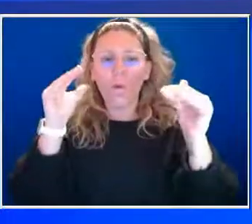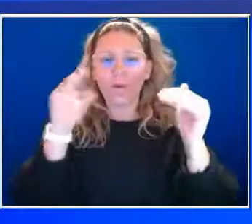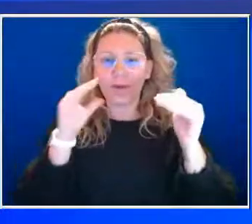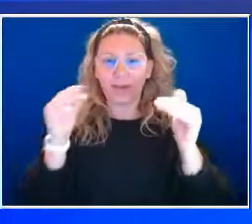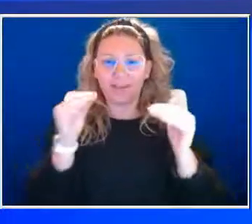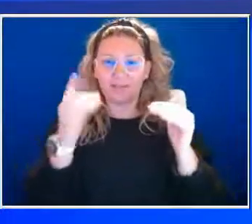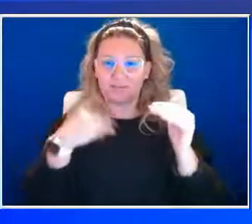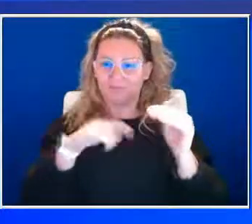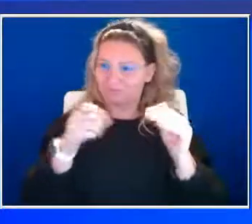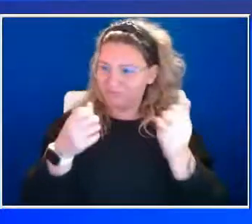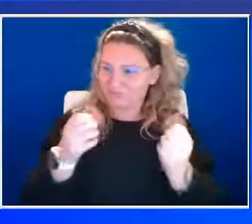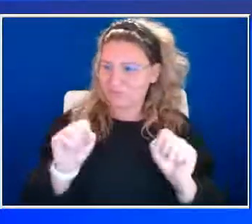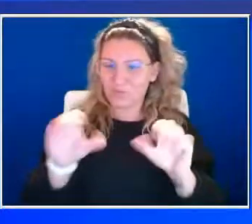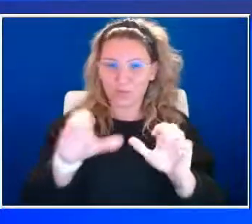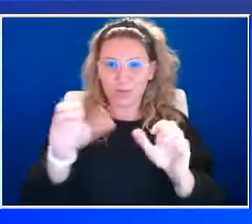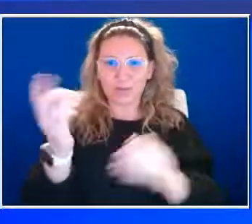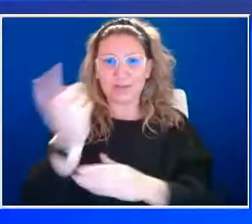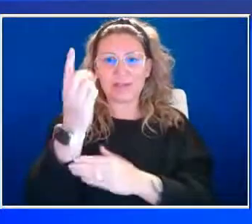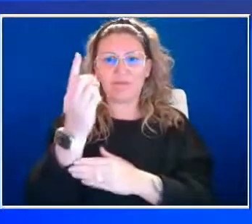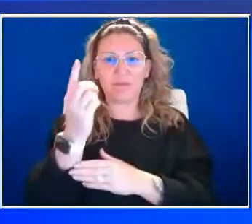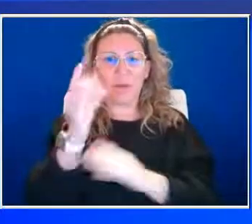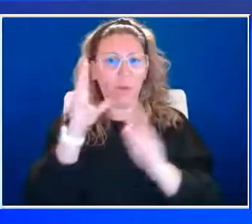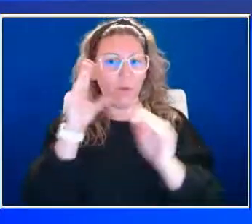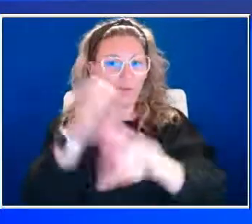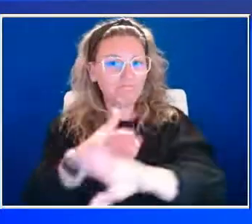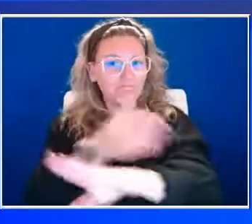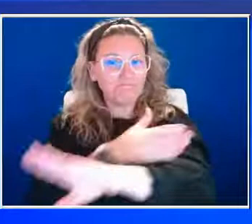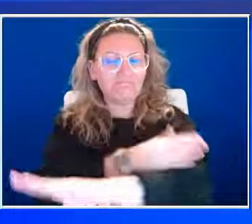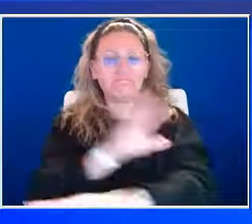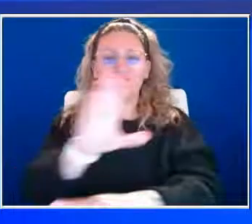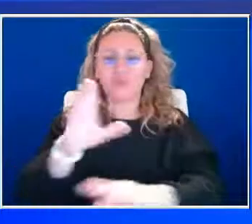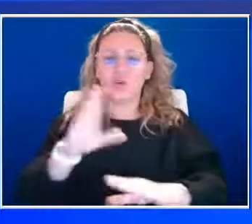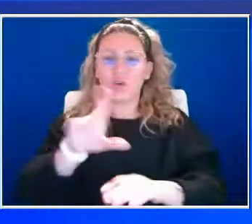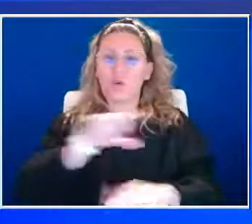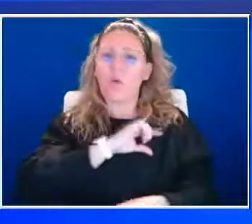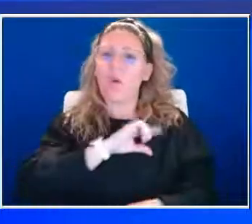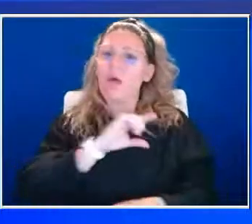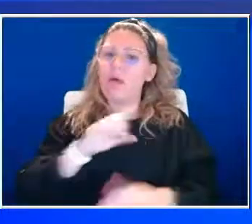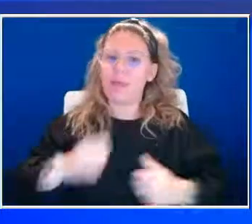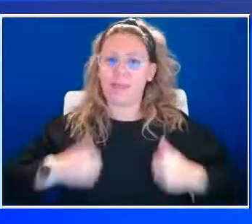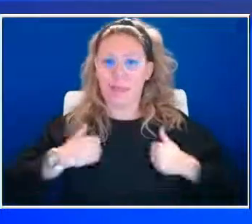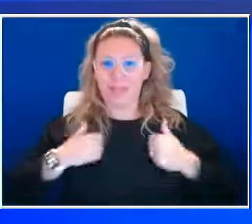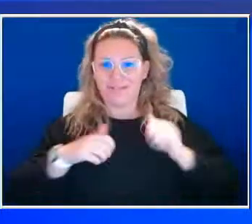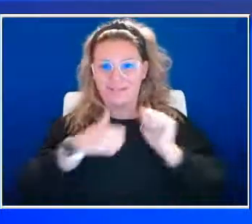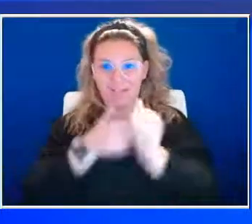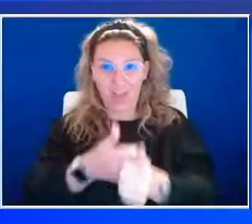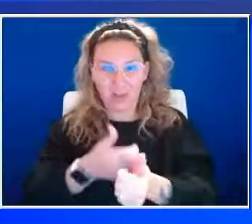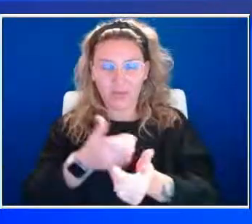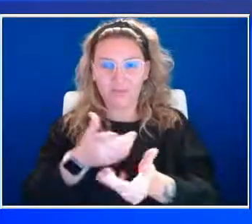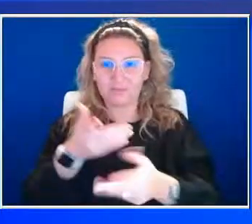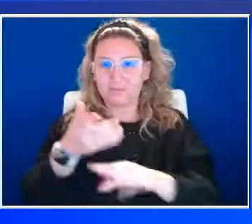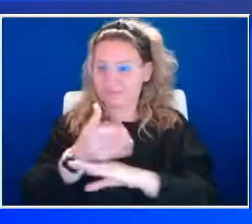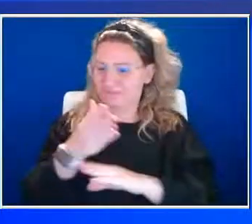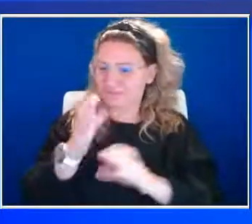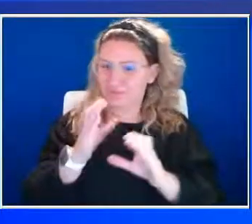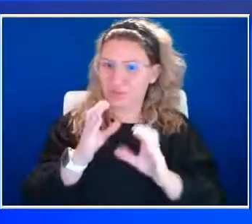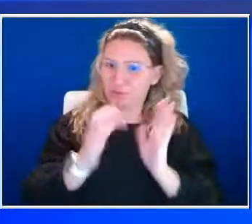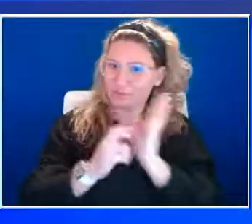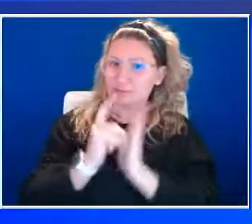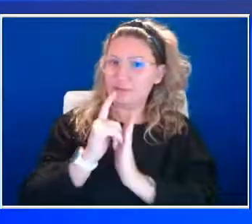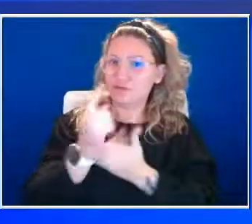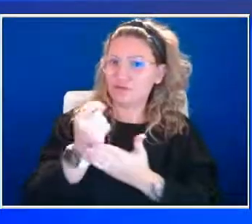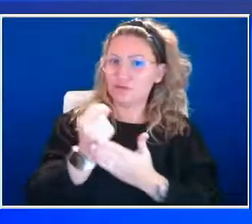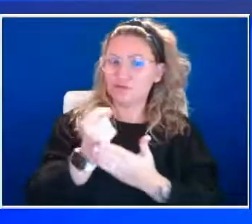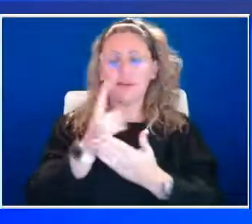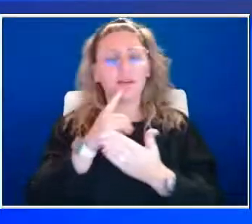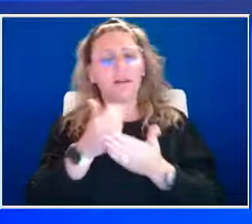do something to hopefully improve her quality of life following cancer treatments, I hoped that it was really going to help her along this journey,